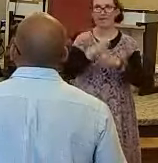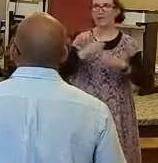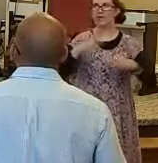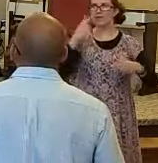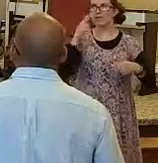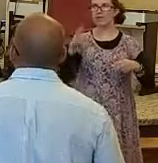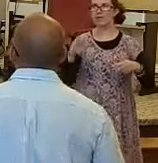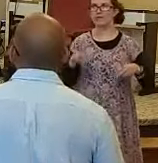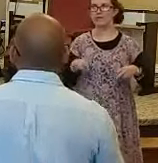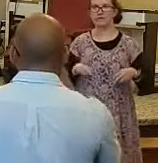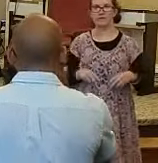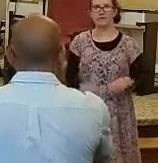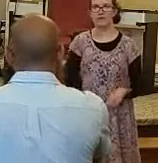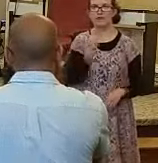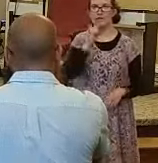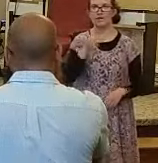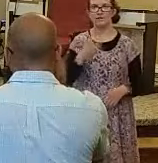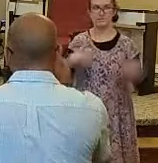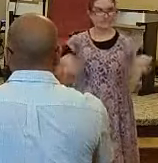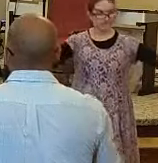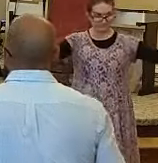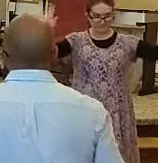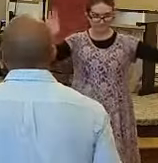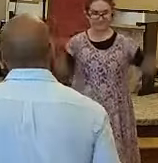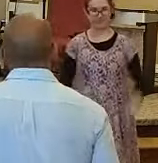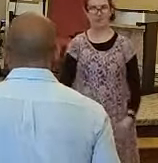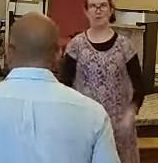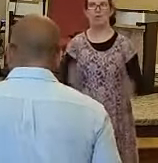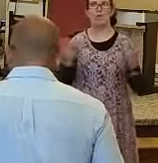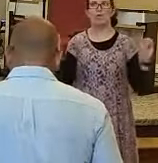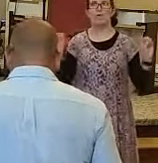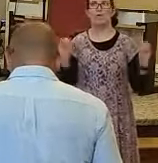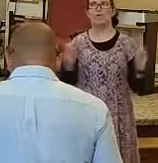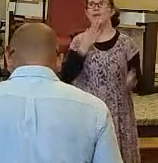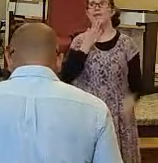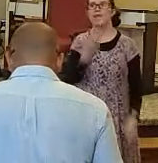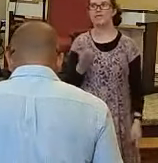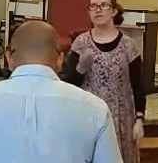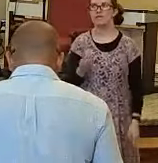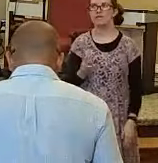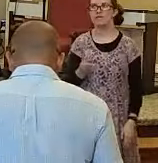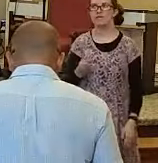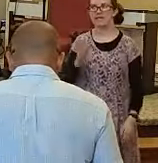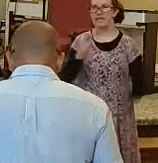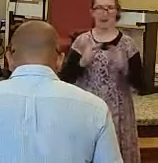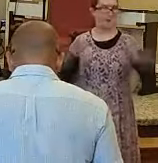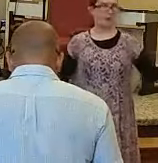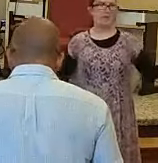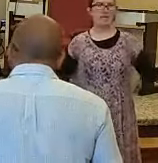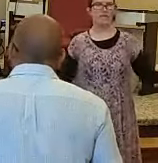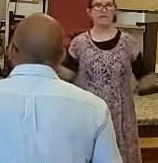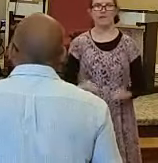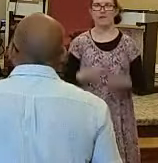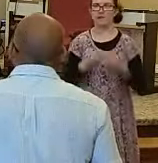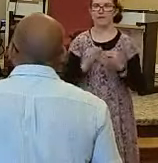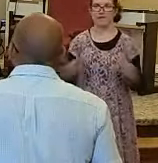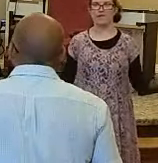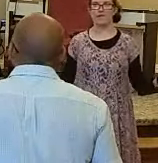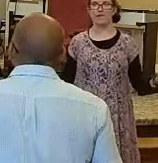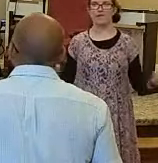look like, right. amen, I might as well just give up. Oh, I'm thankful, amen, that was nothing. That was